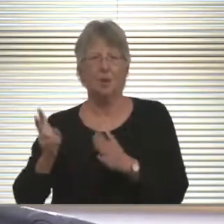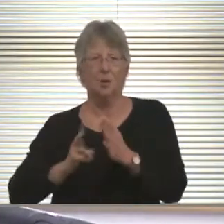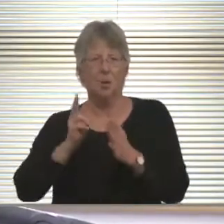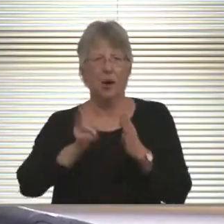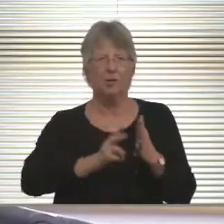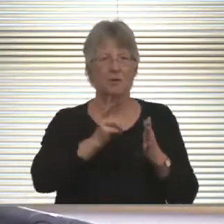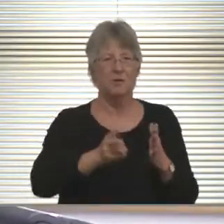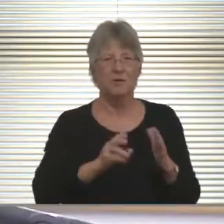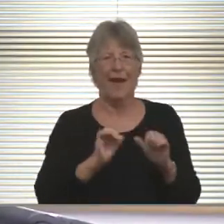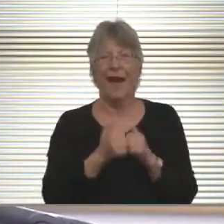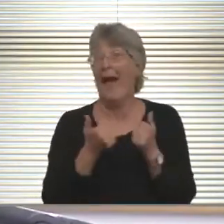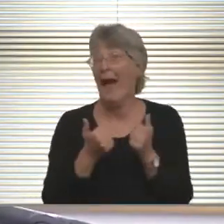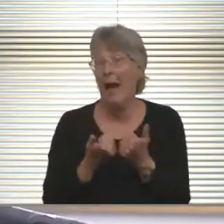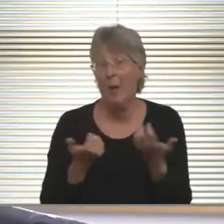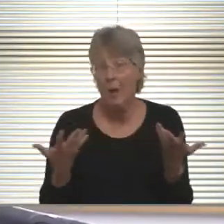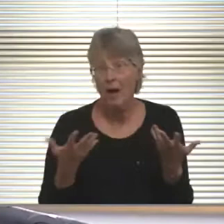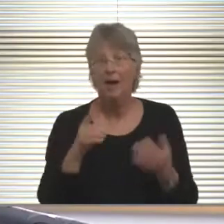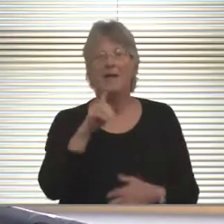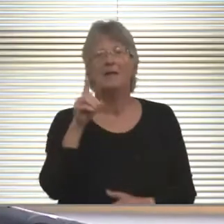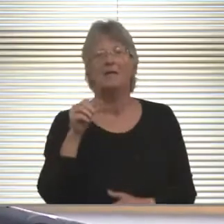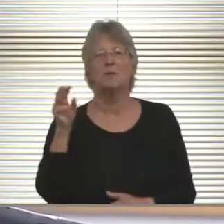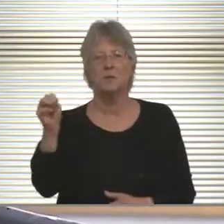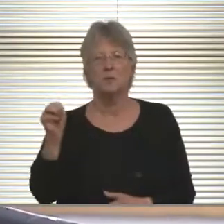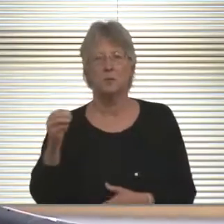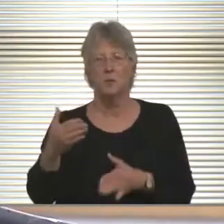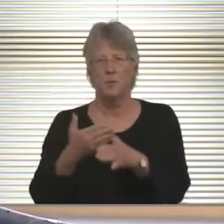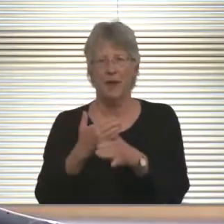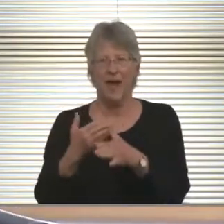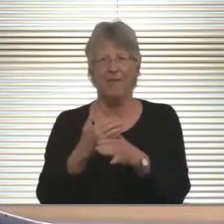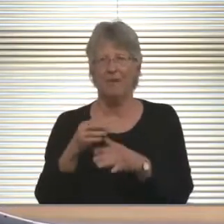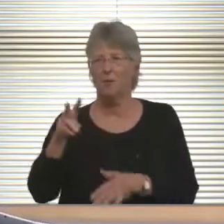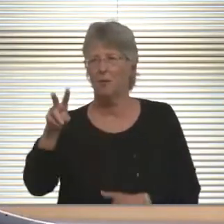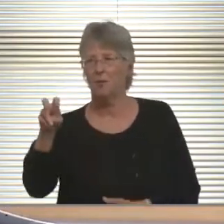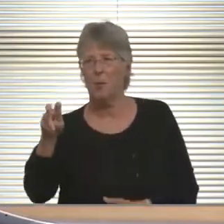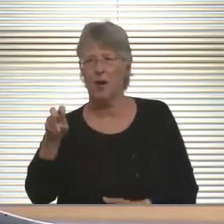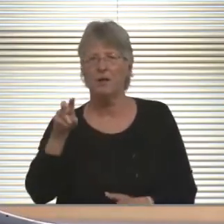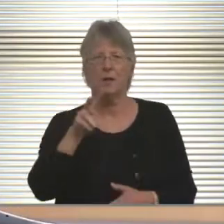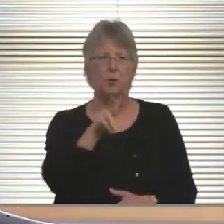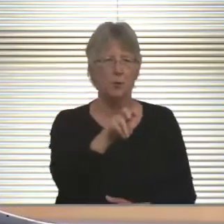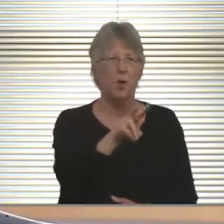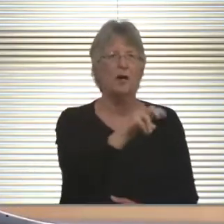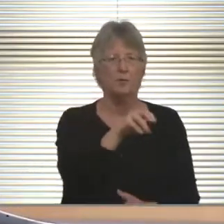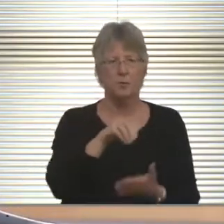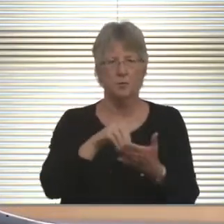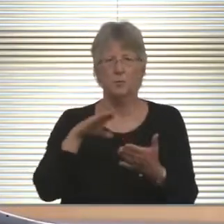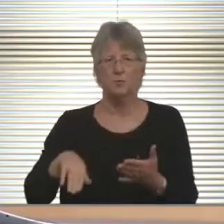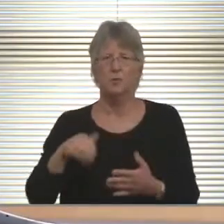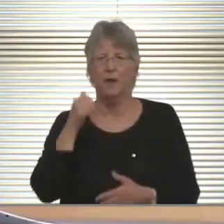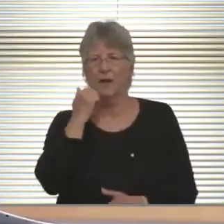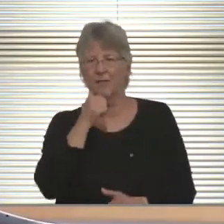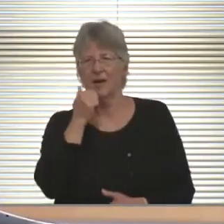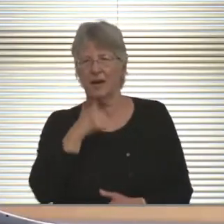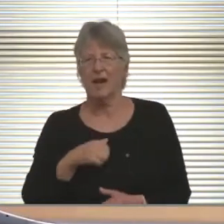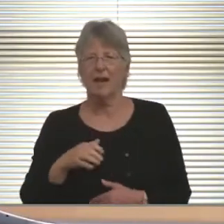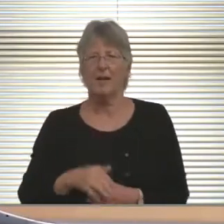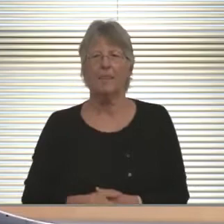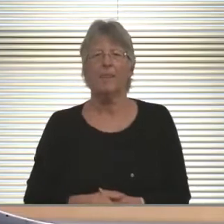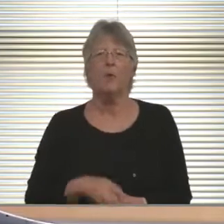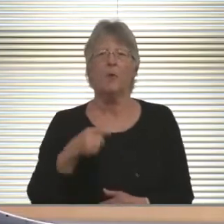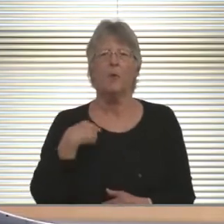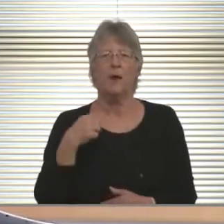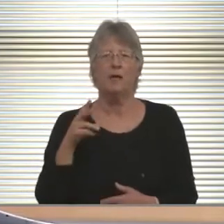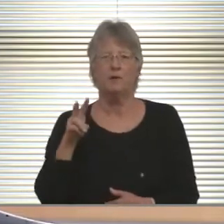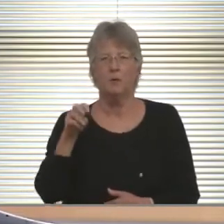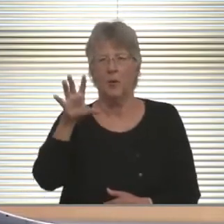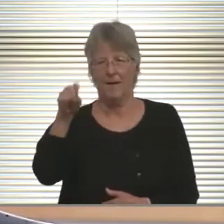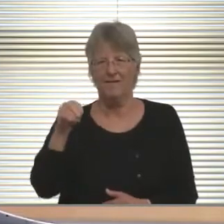virtually on Zoom. We averaged at 200 students each day, 150 incoming 9th graders and 50 of our Link Crew leaders.